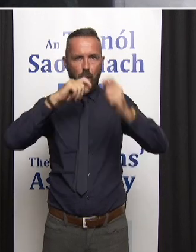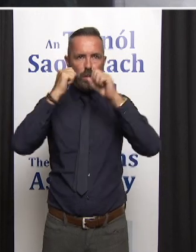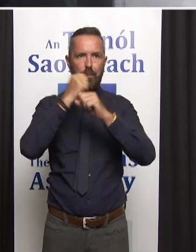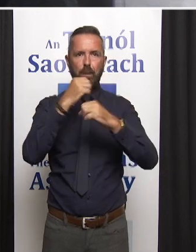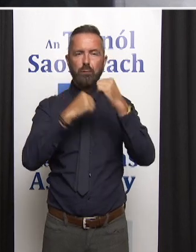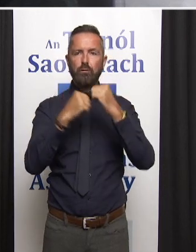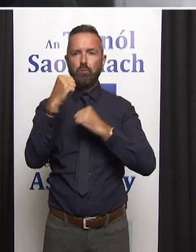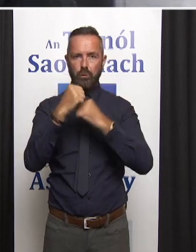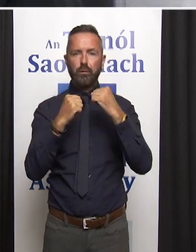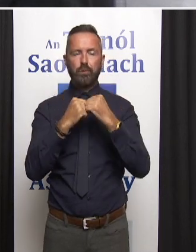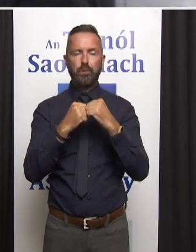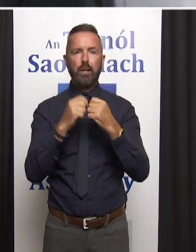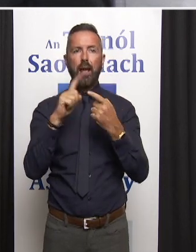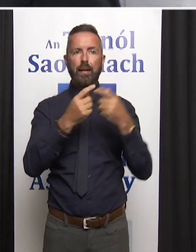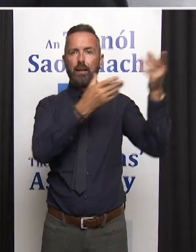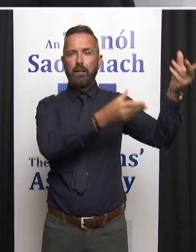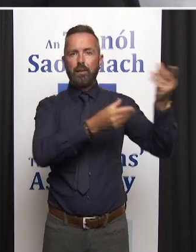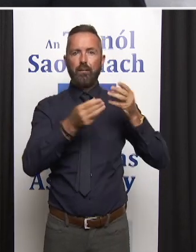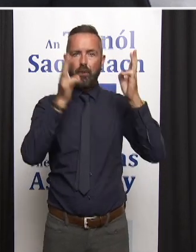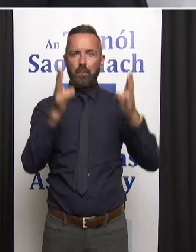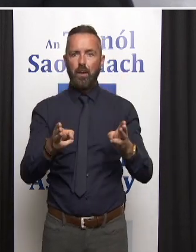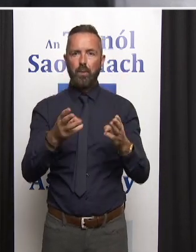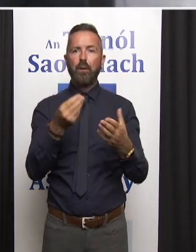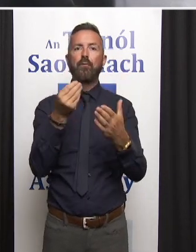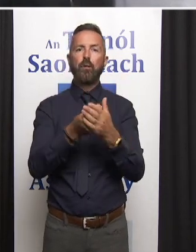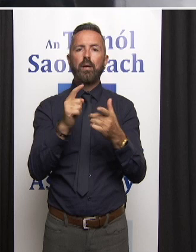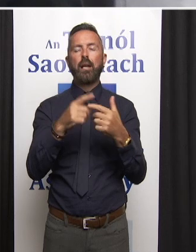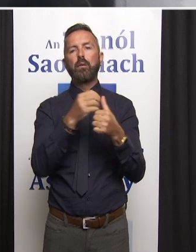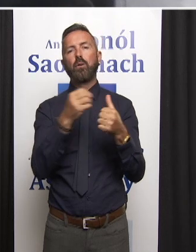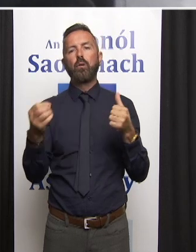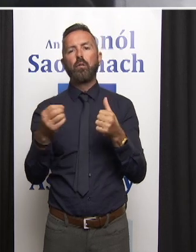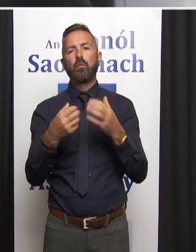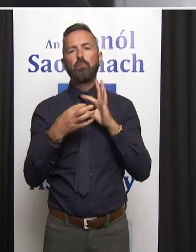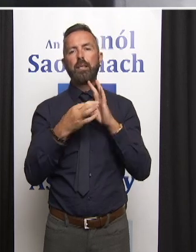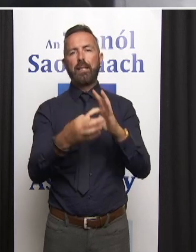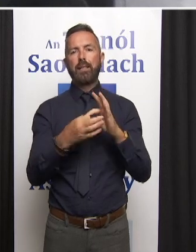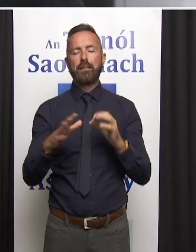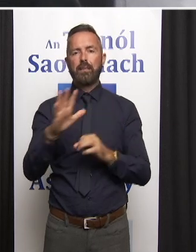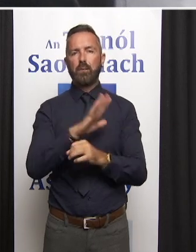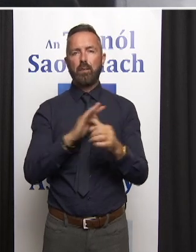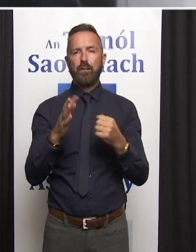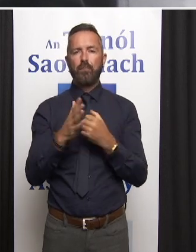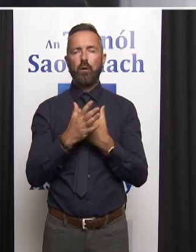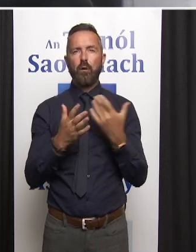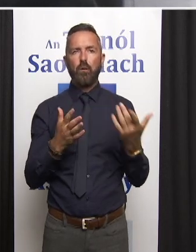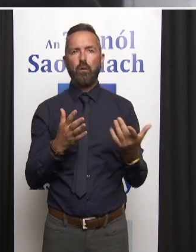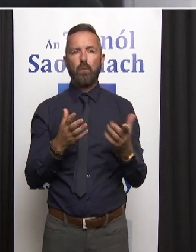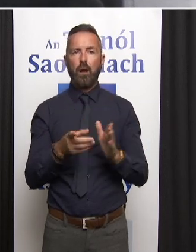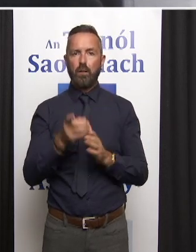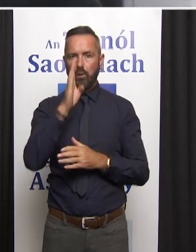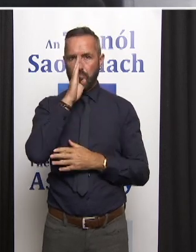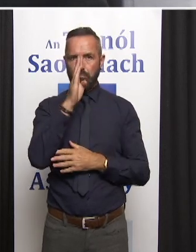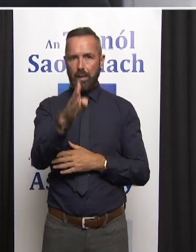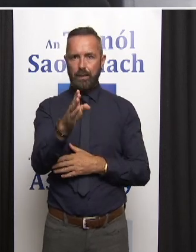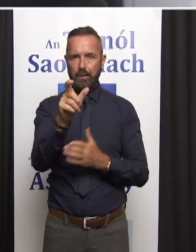structures, devolved powers, funding, and some other related matters for directly elected